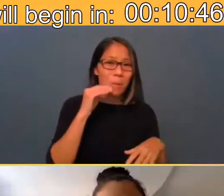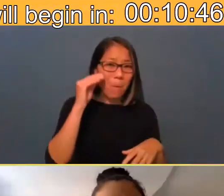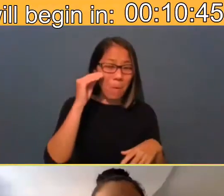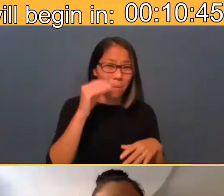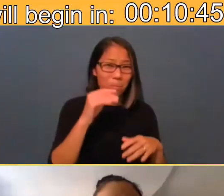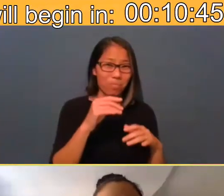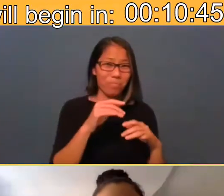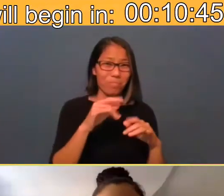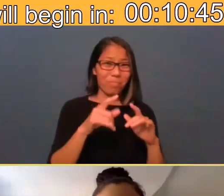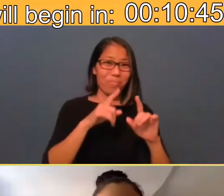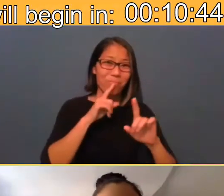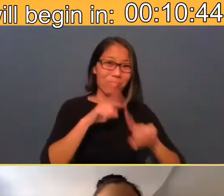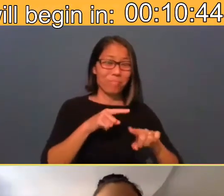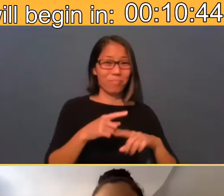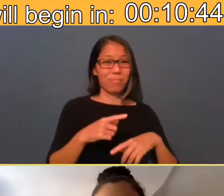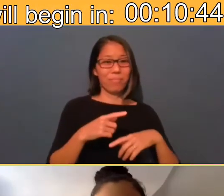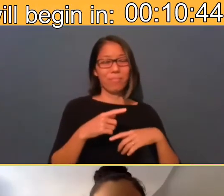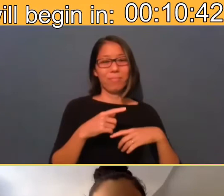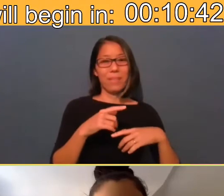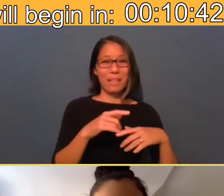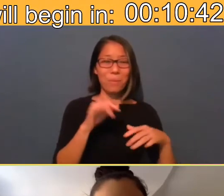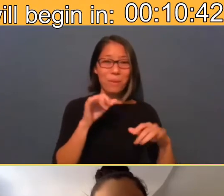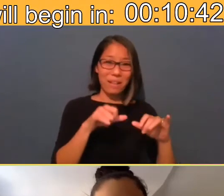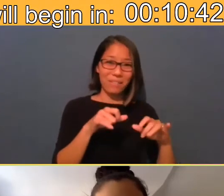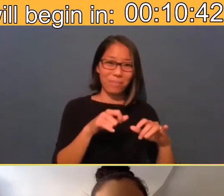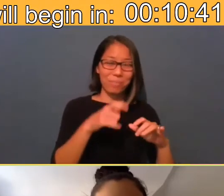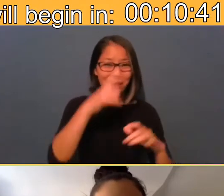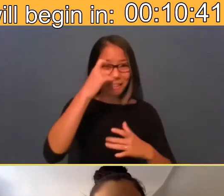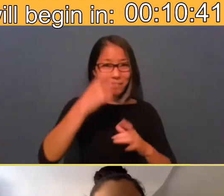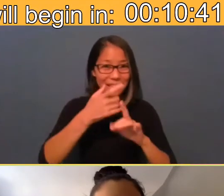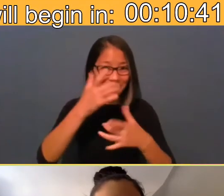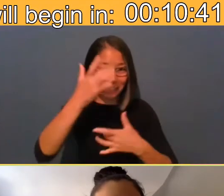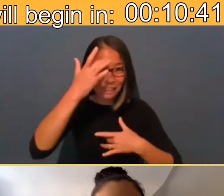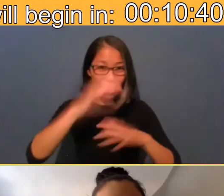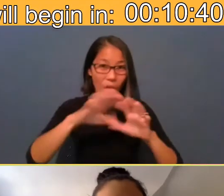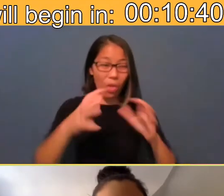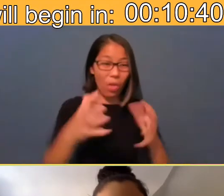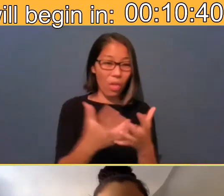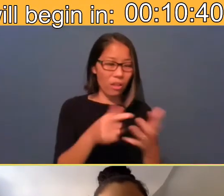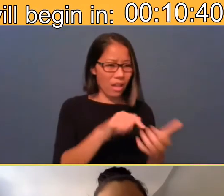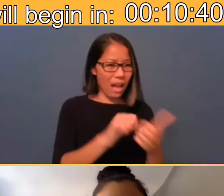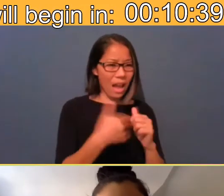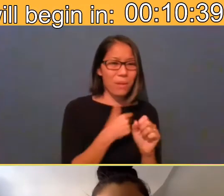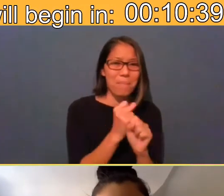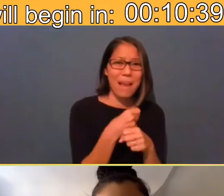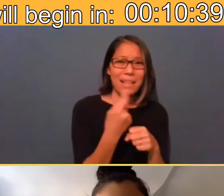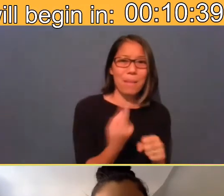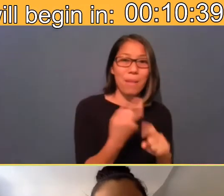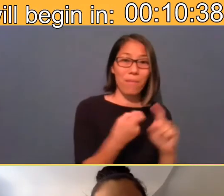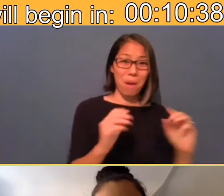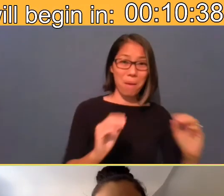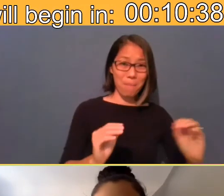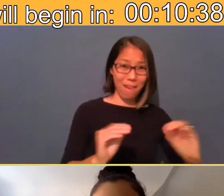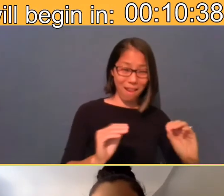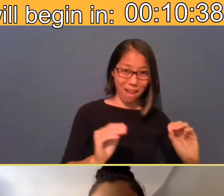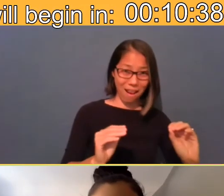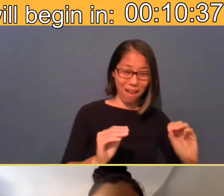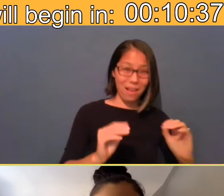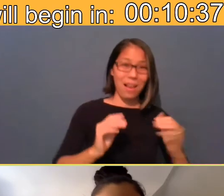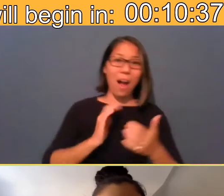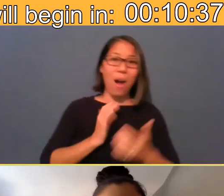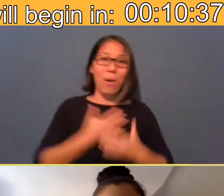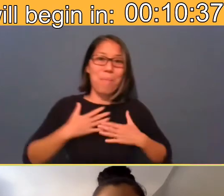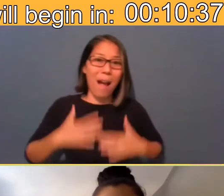we create something out of that seeming nothingness? And how can we put our bodies into it? All of the puppeteers